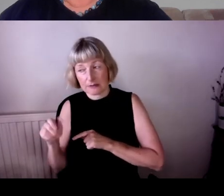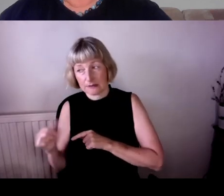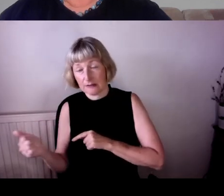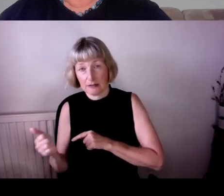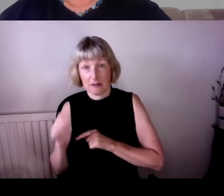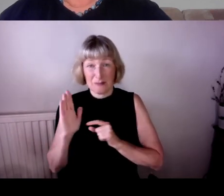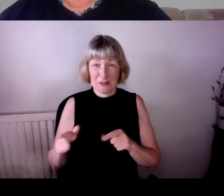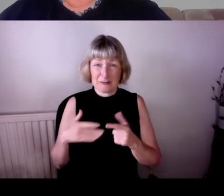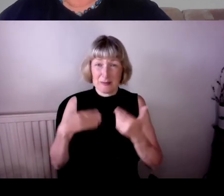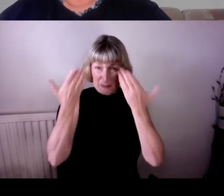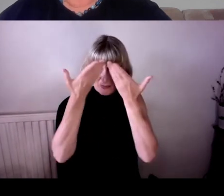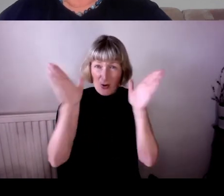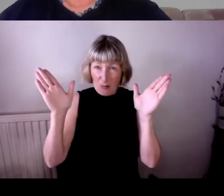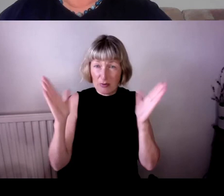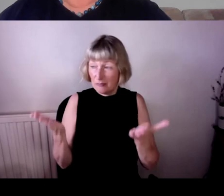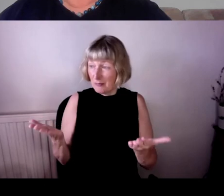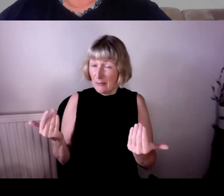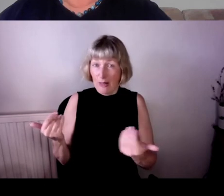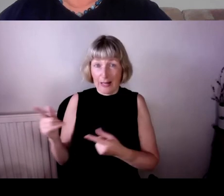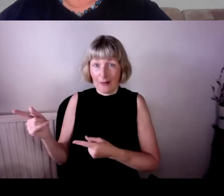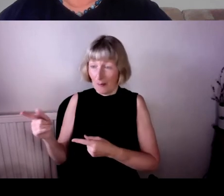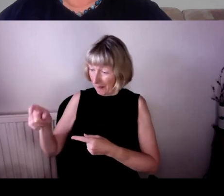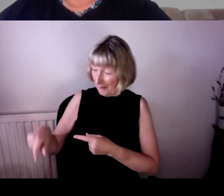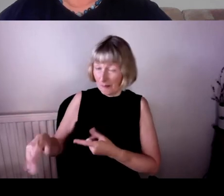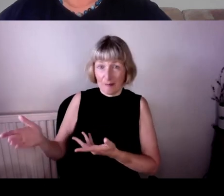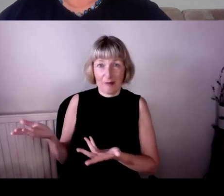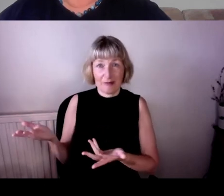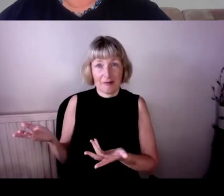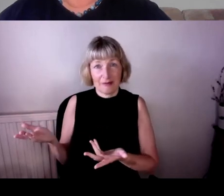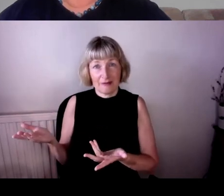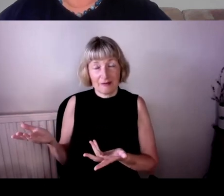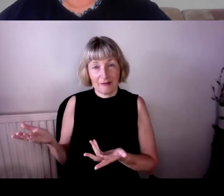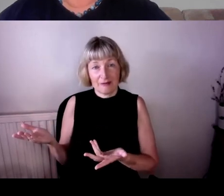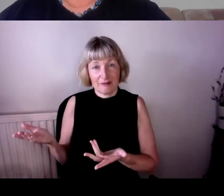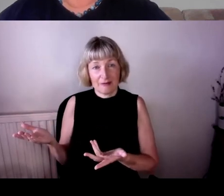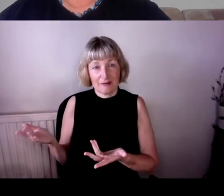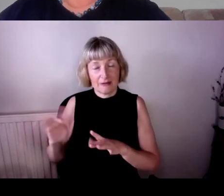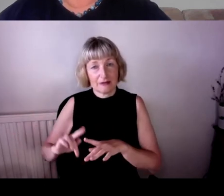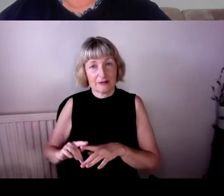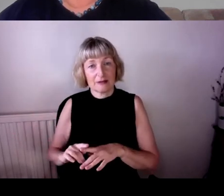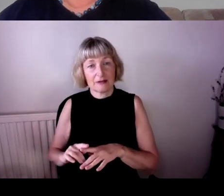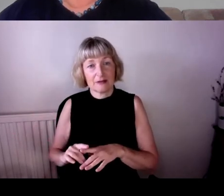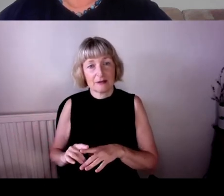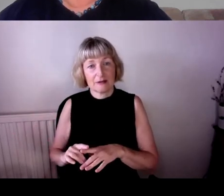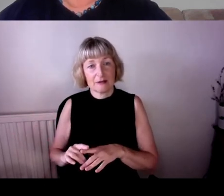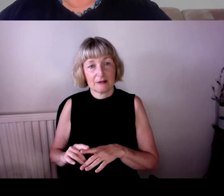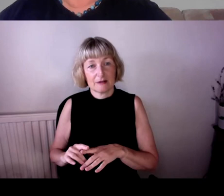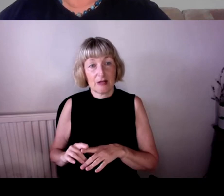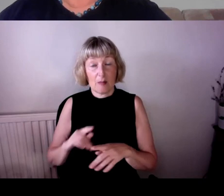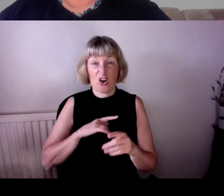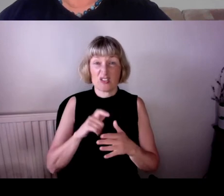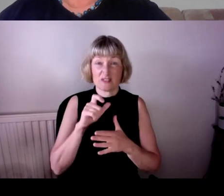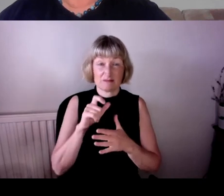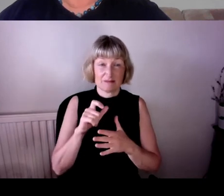bit welcoming of it, to be honest, and that's, you know, slight difference to your experience because of a disabled person,